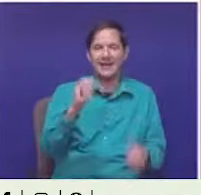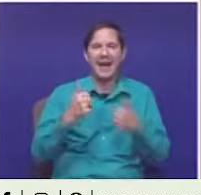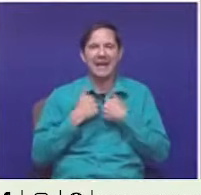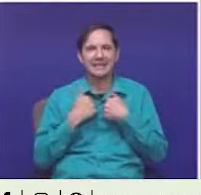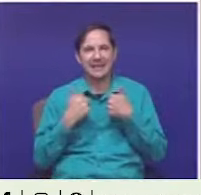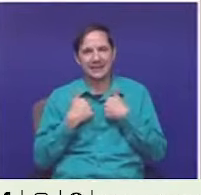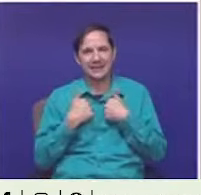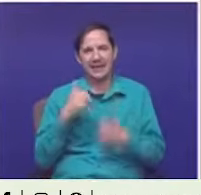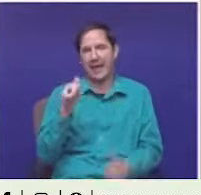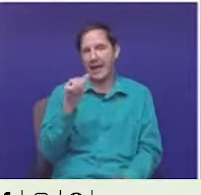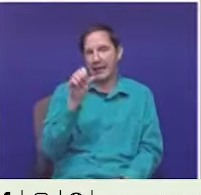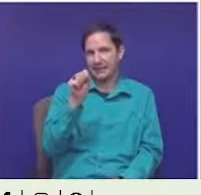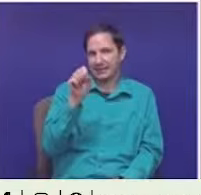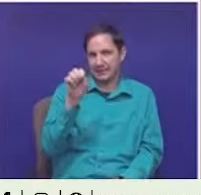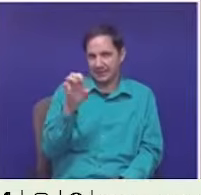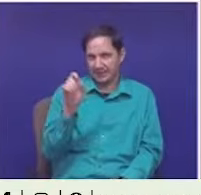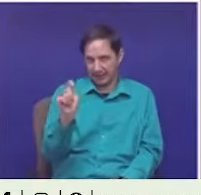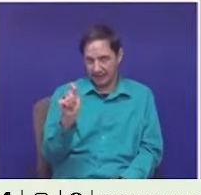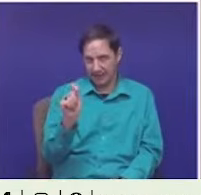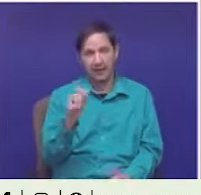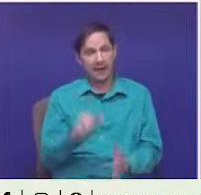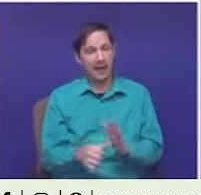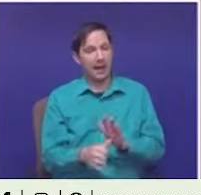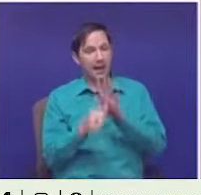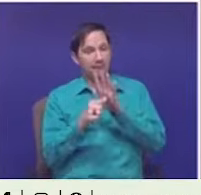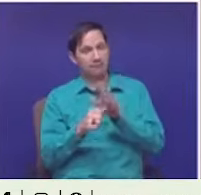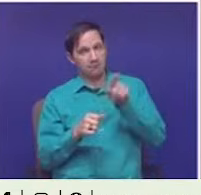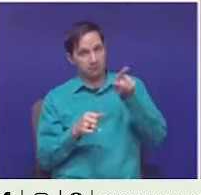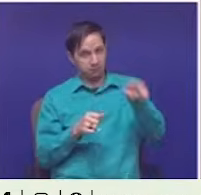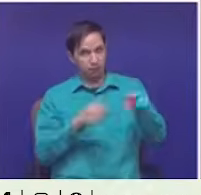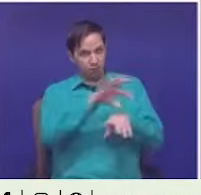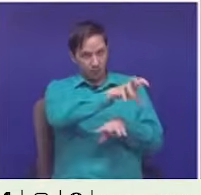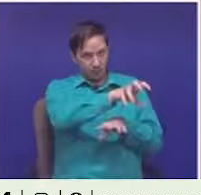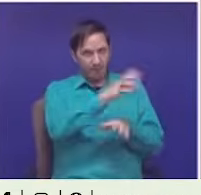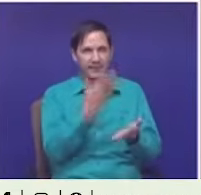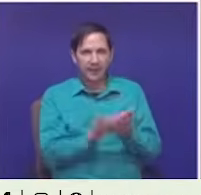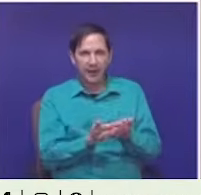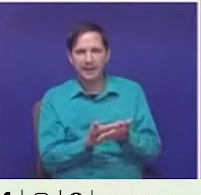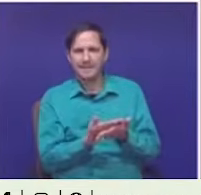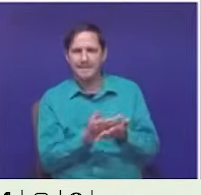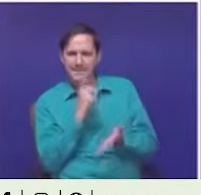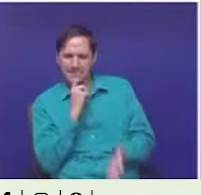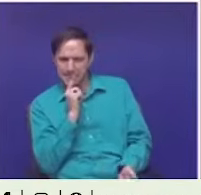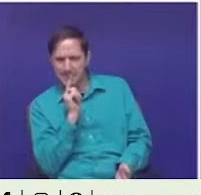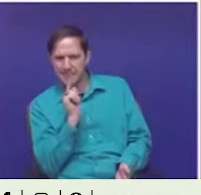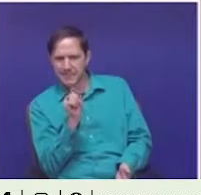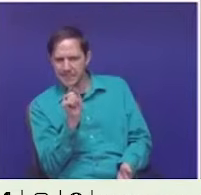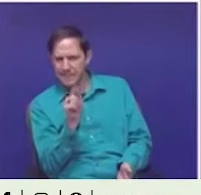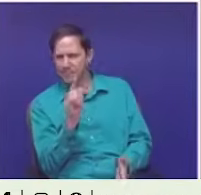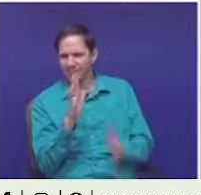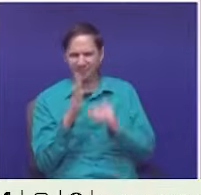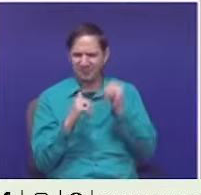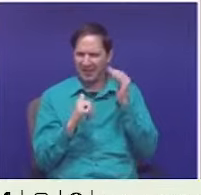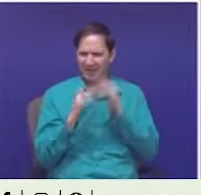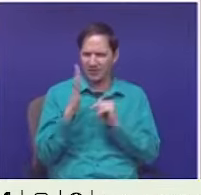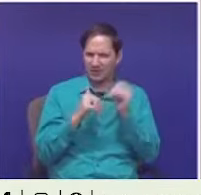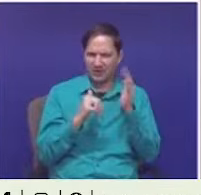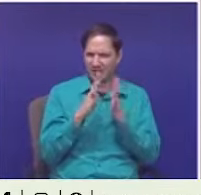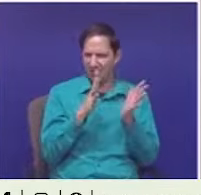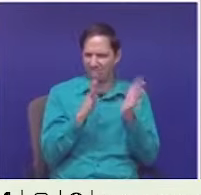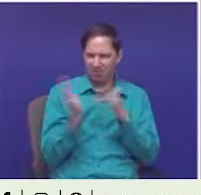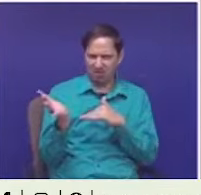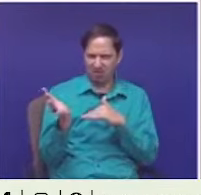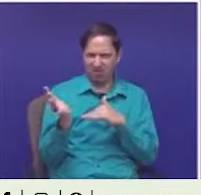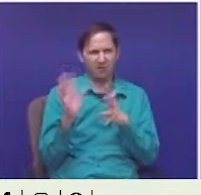the province prioritize maintenance, upgrades, and the elimination of infrastructure that is not up to